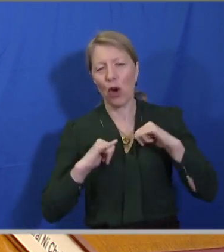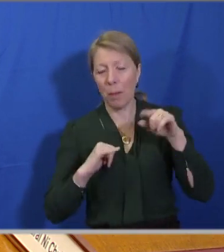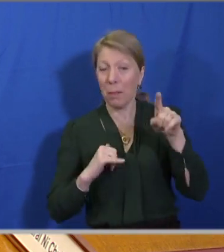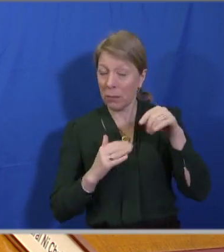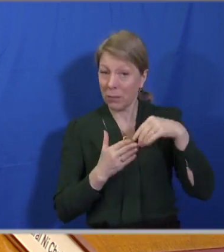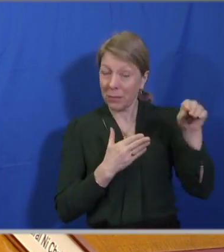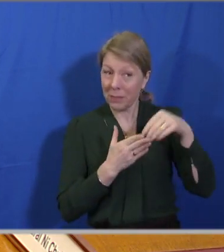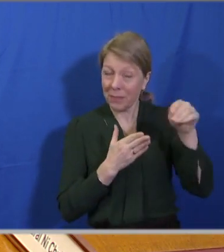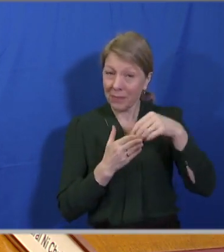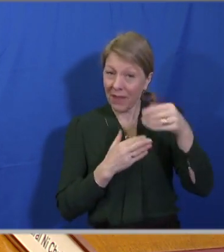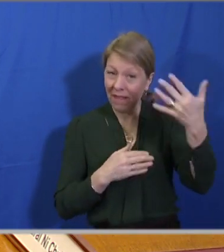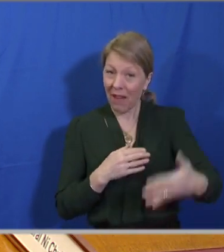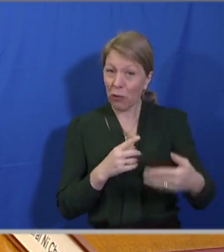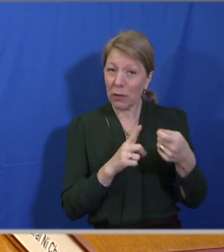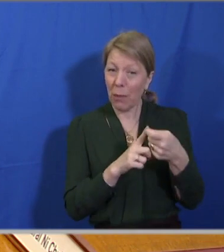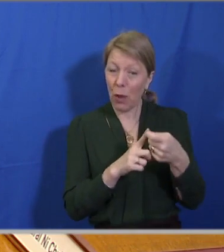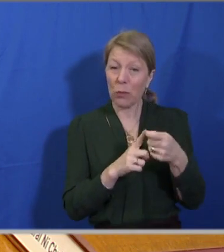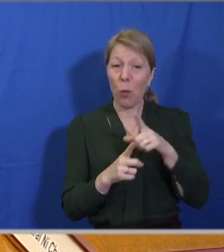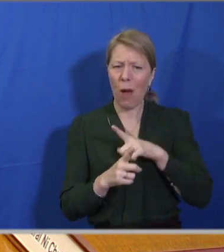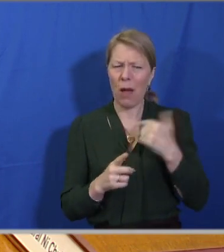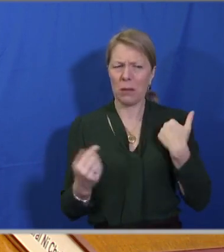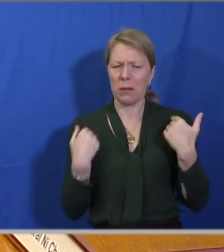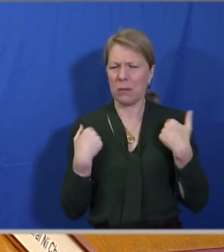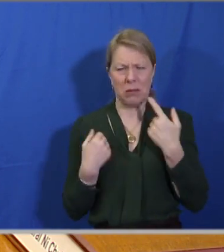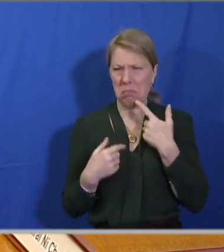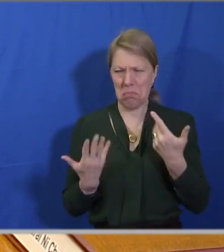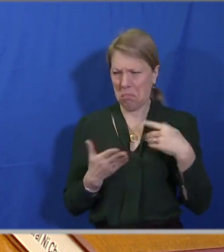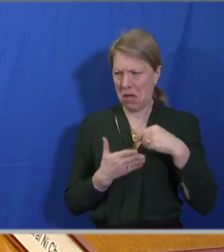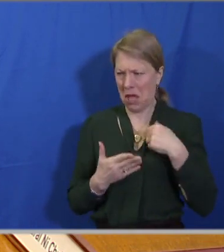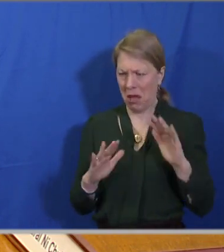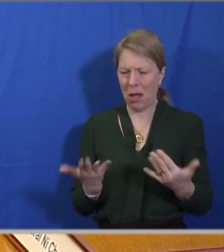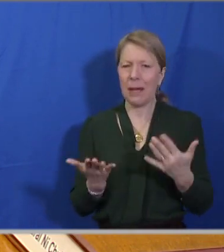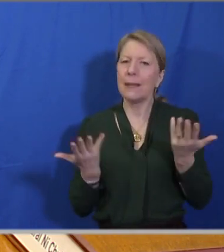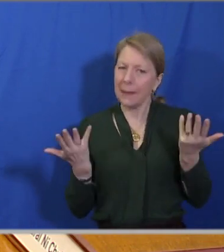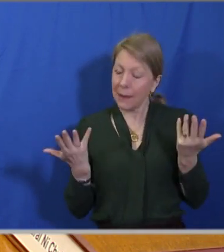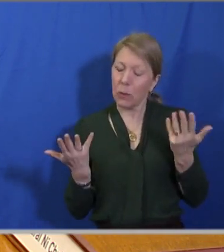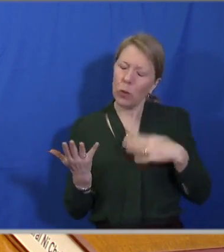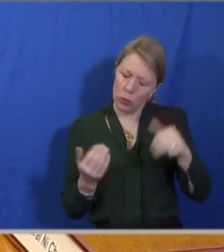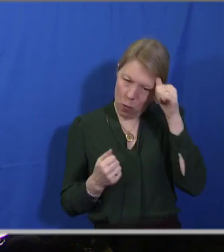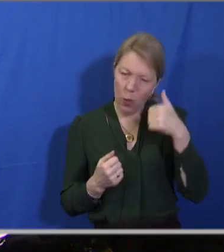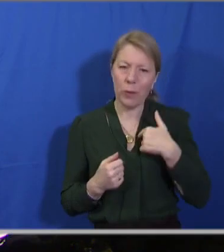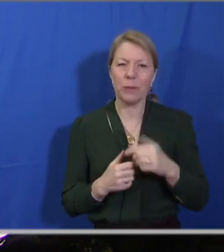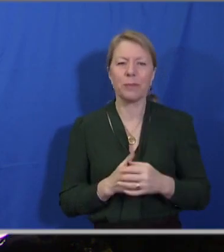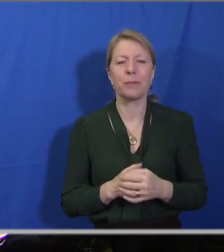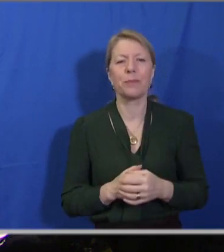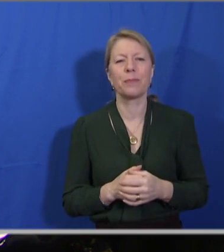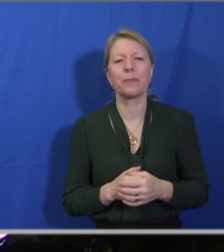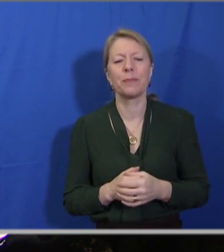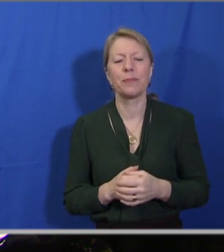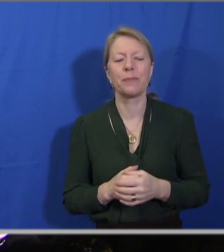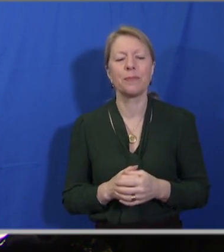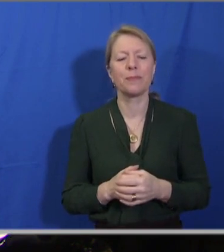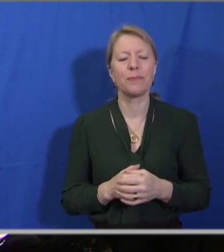getting raised in our constituencies. Sinead, Carol. Agus Arish, Gojian